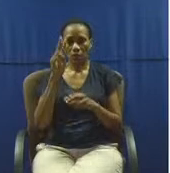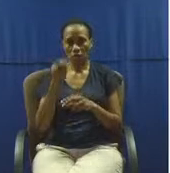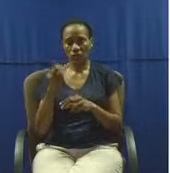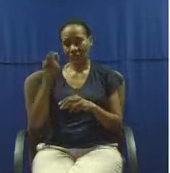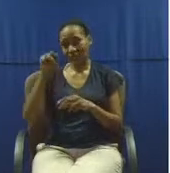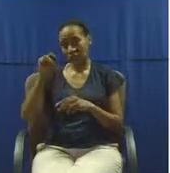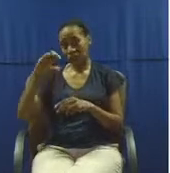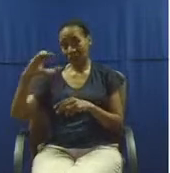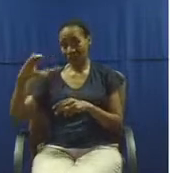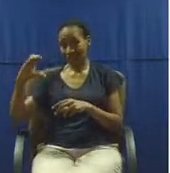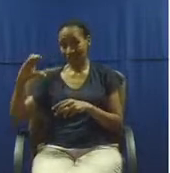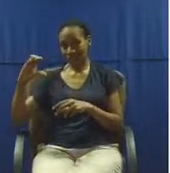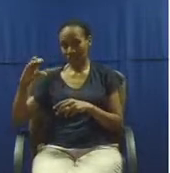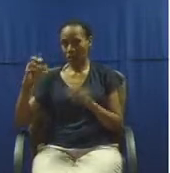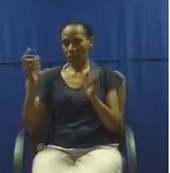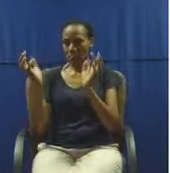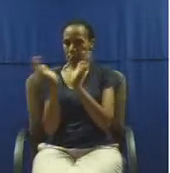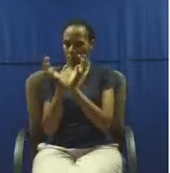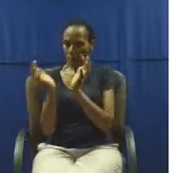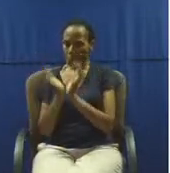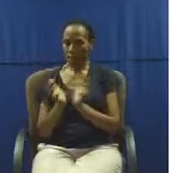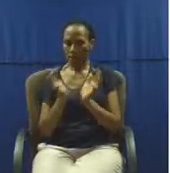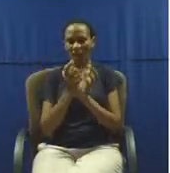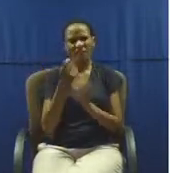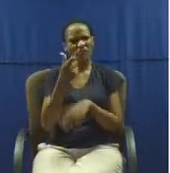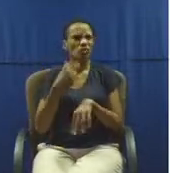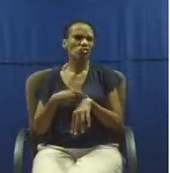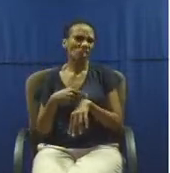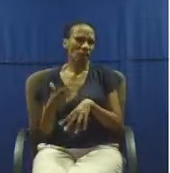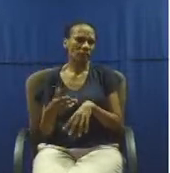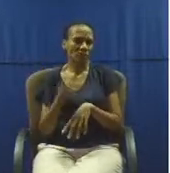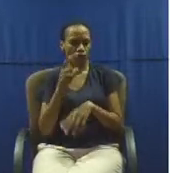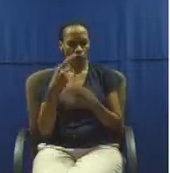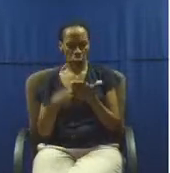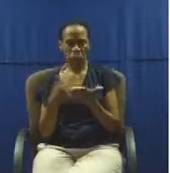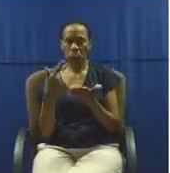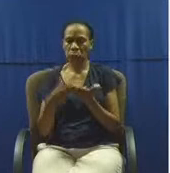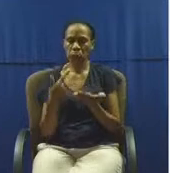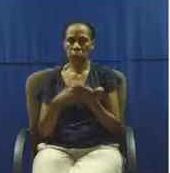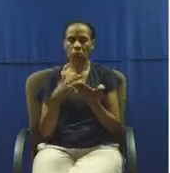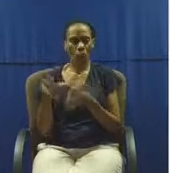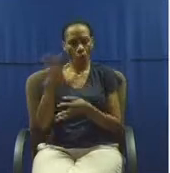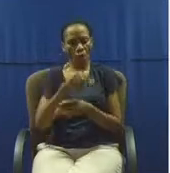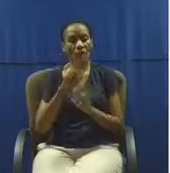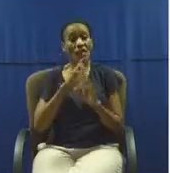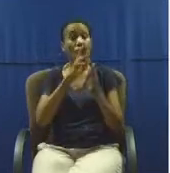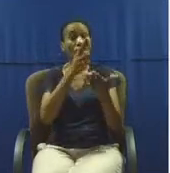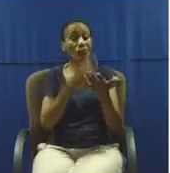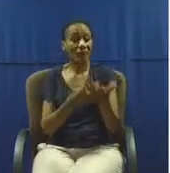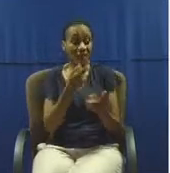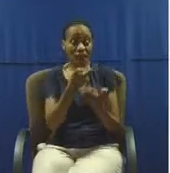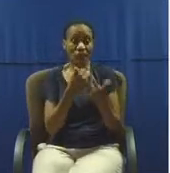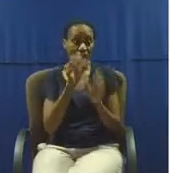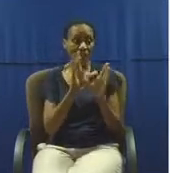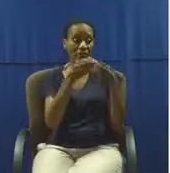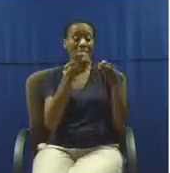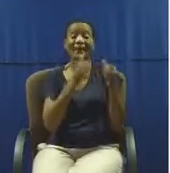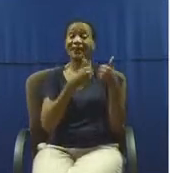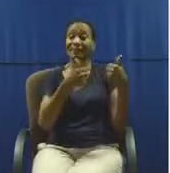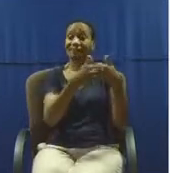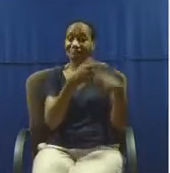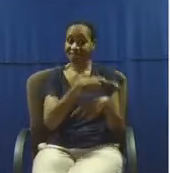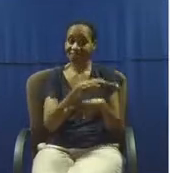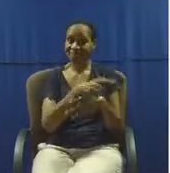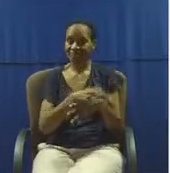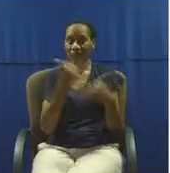has met a few times to look at precisely these recommendations, and those